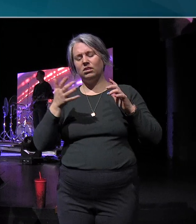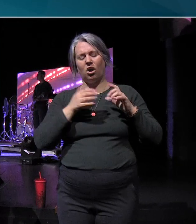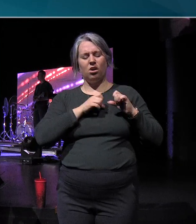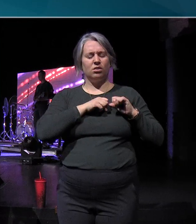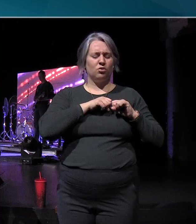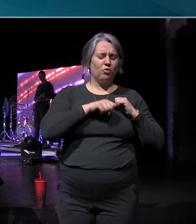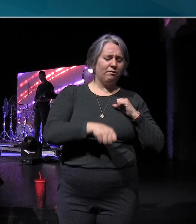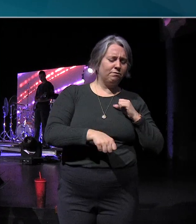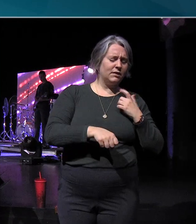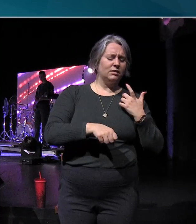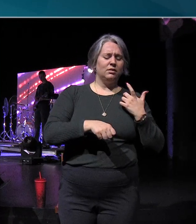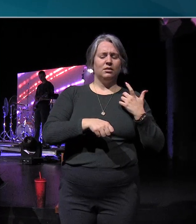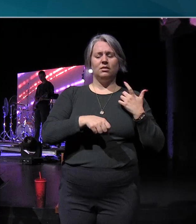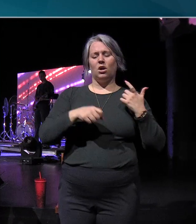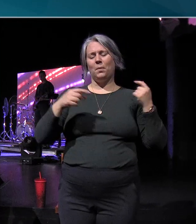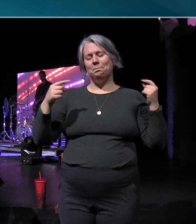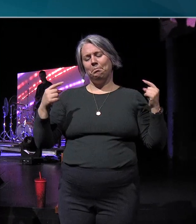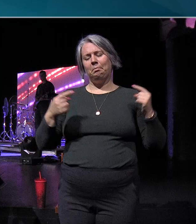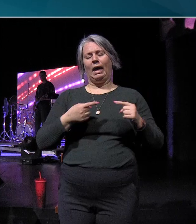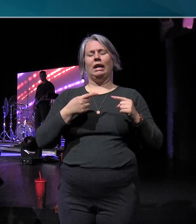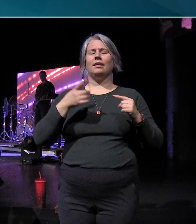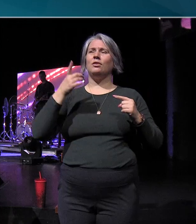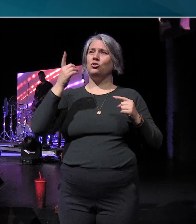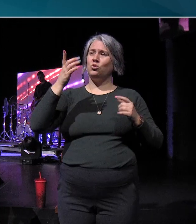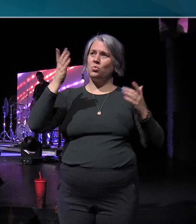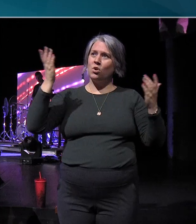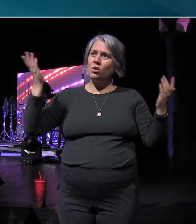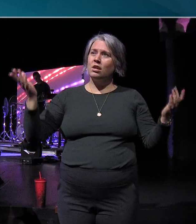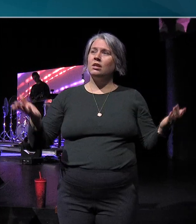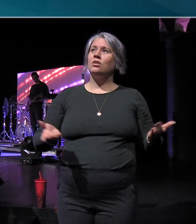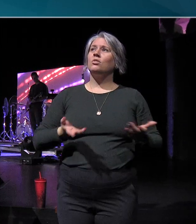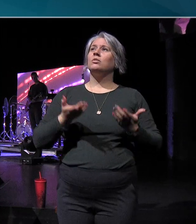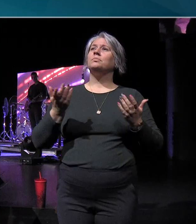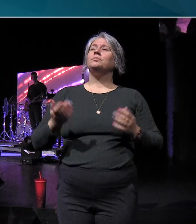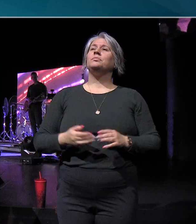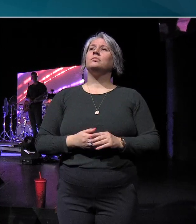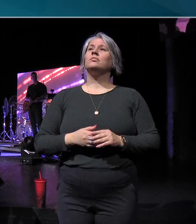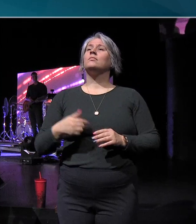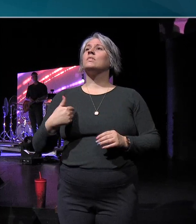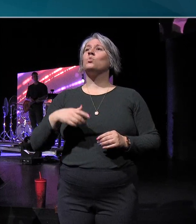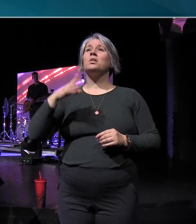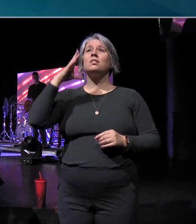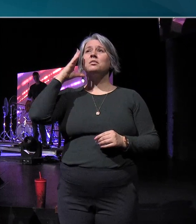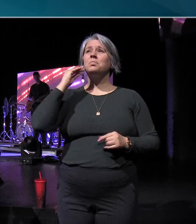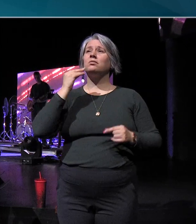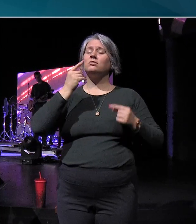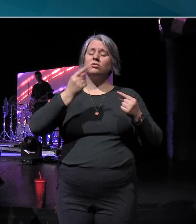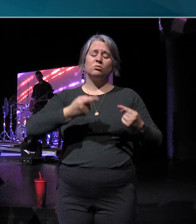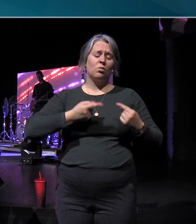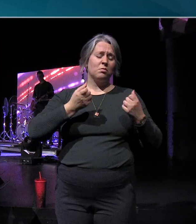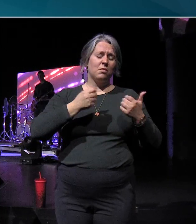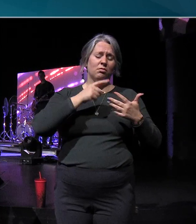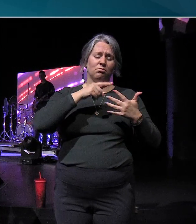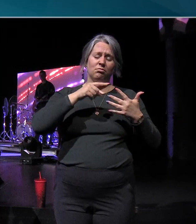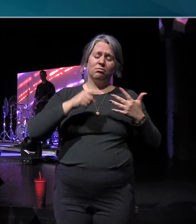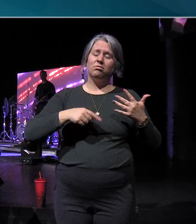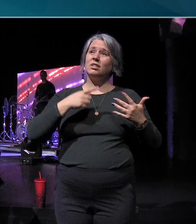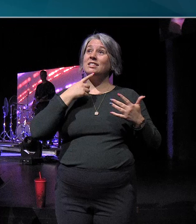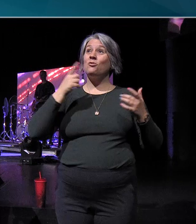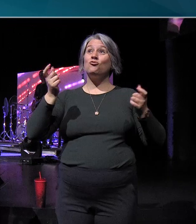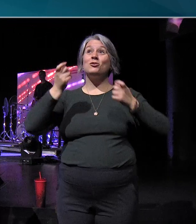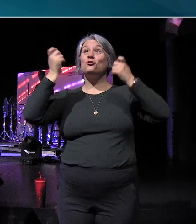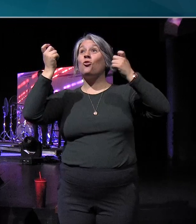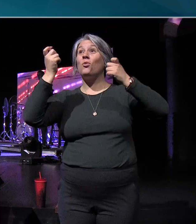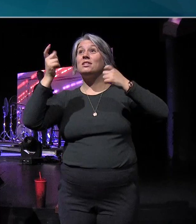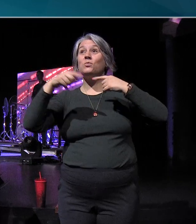and our stuff. God, as a church family, we experience those things. You said to rejoice with those that